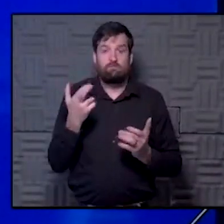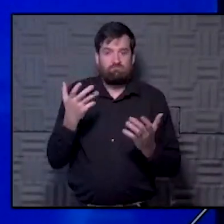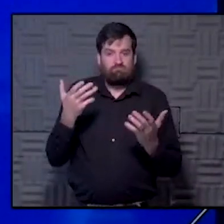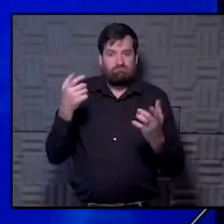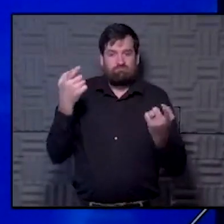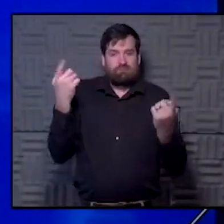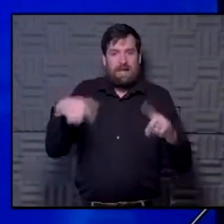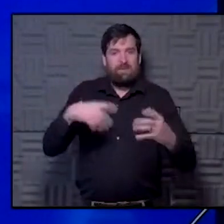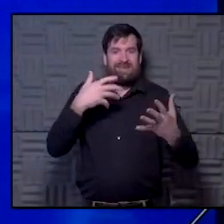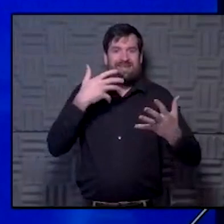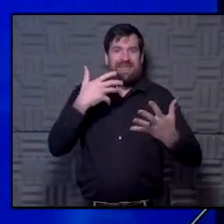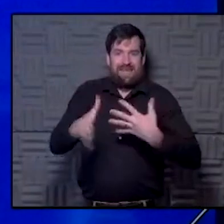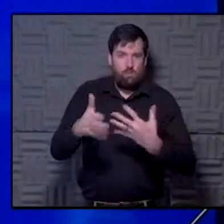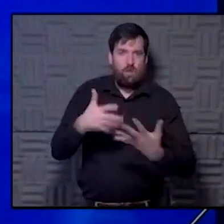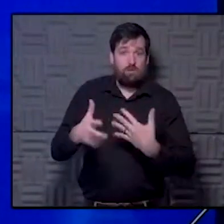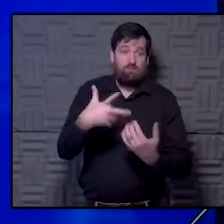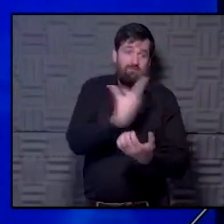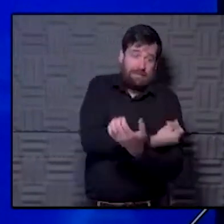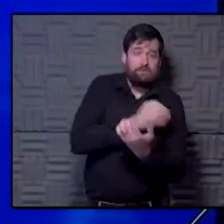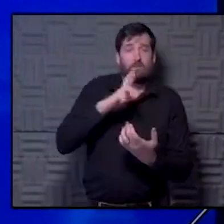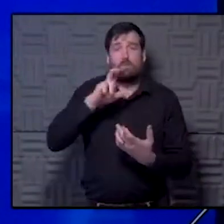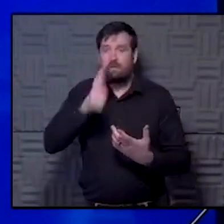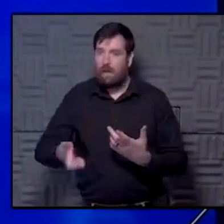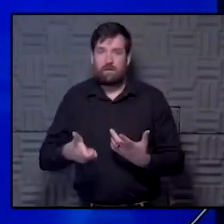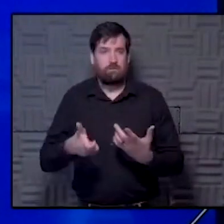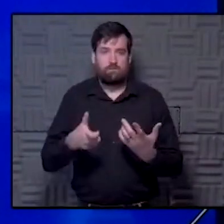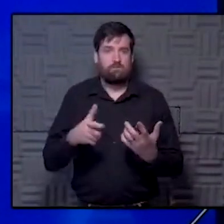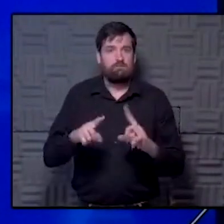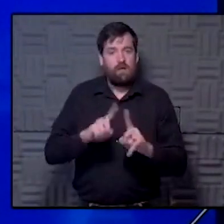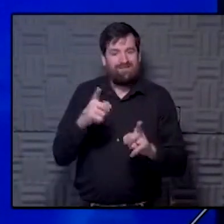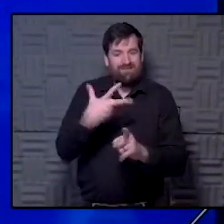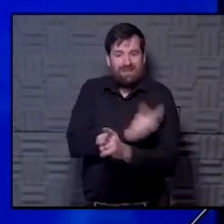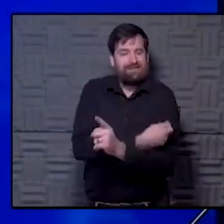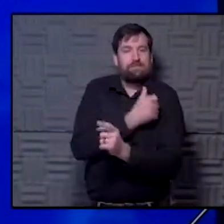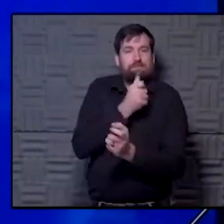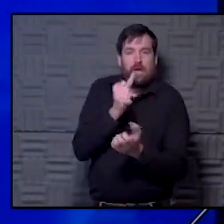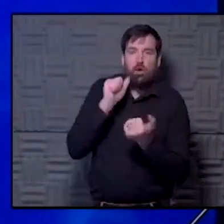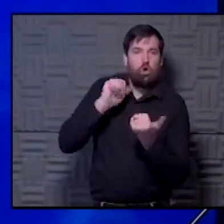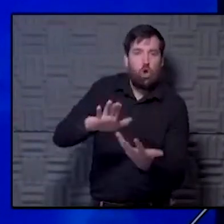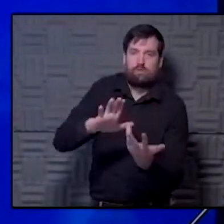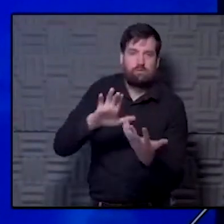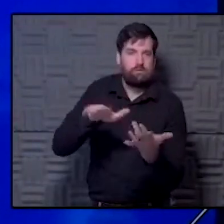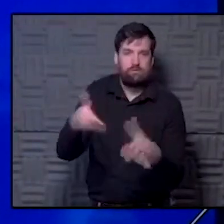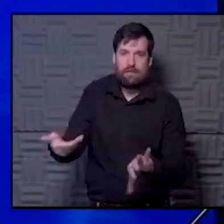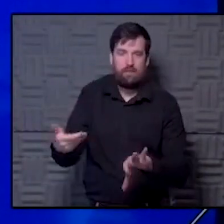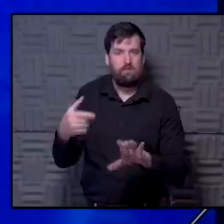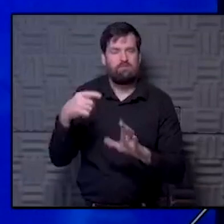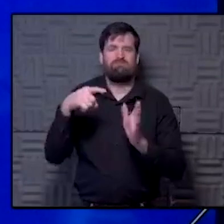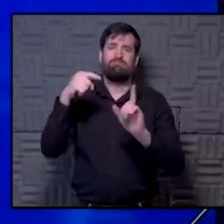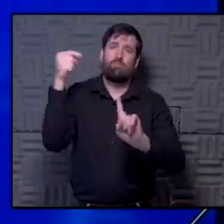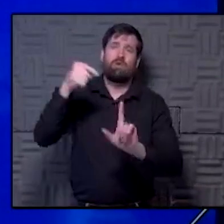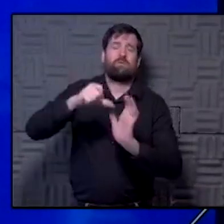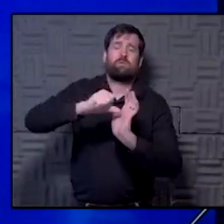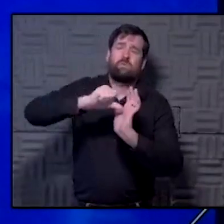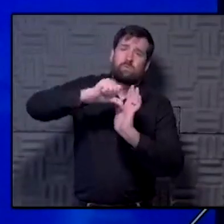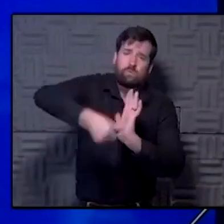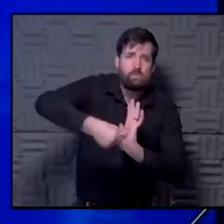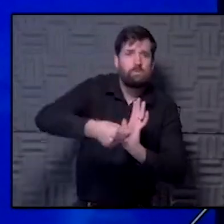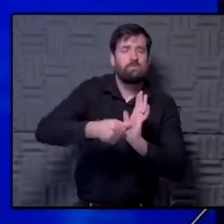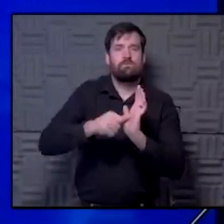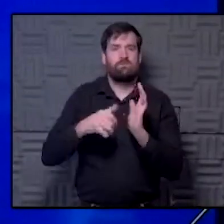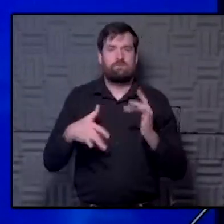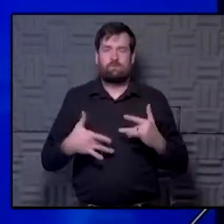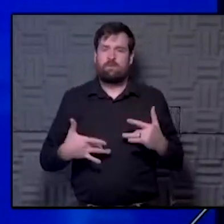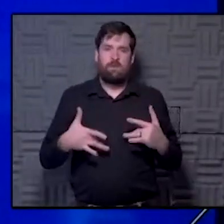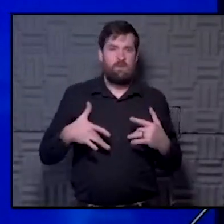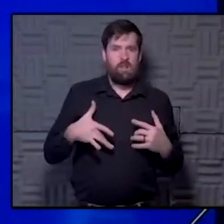They would have happened regardless of whether that patient had that vaccine or not. And so that point is really, really, really important. Don't get scared